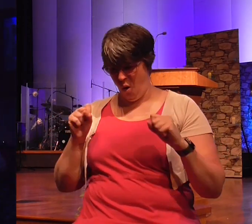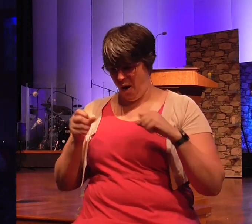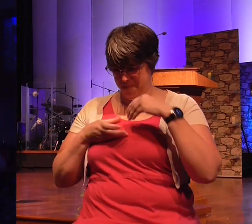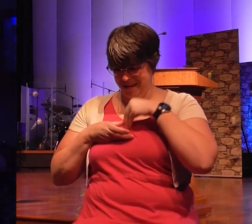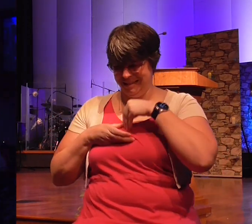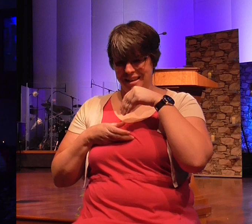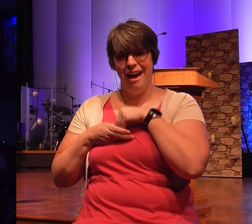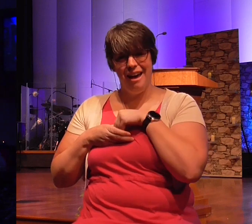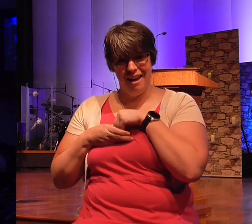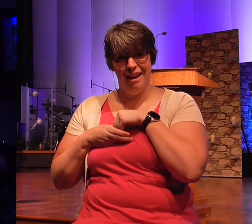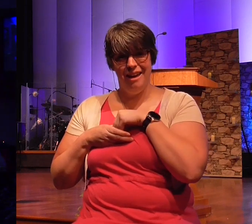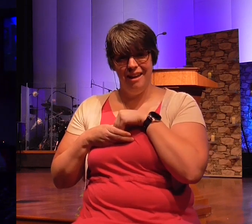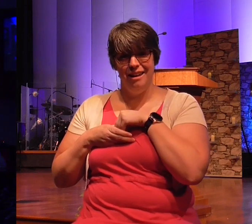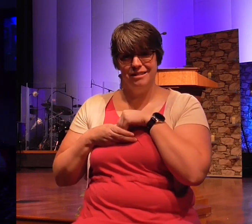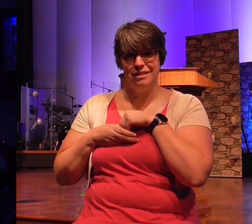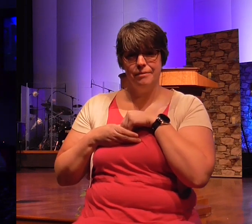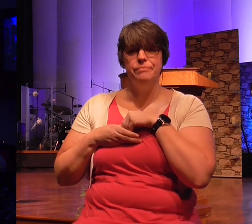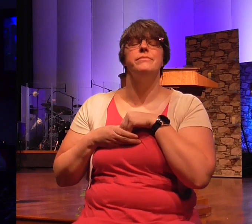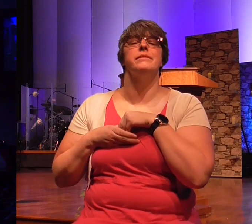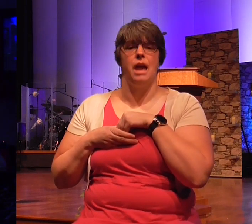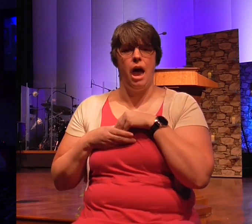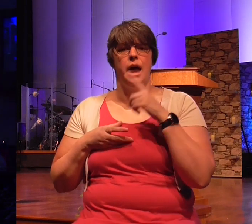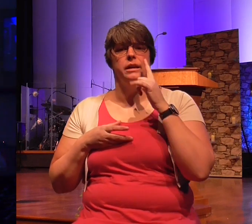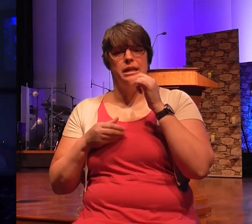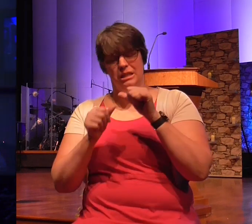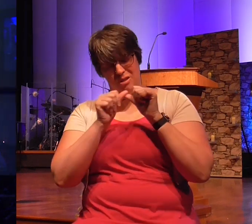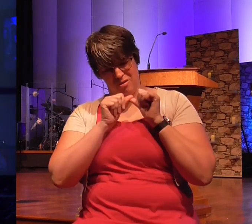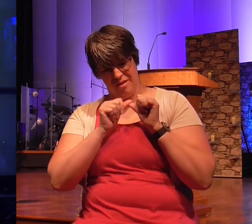again. Hold tight to your